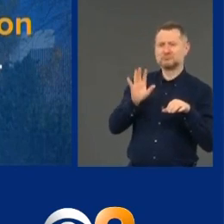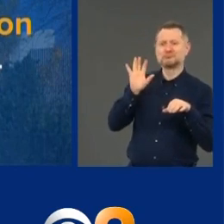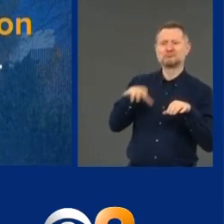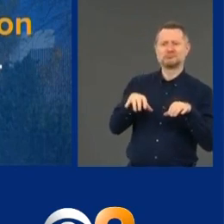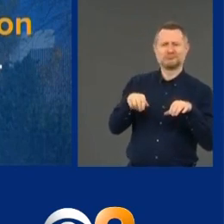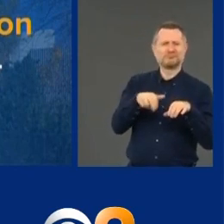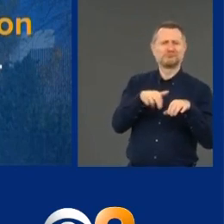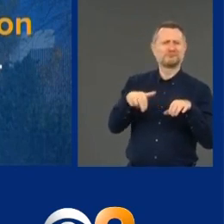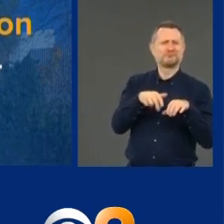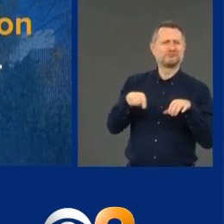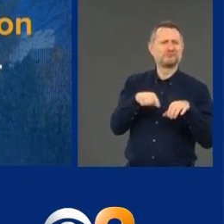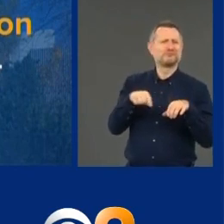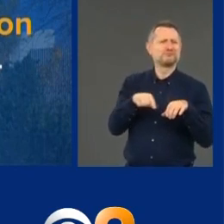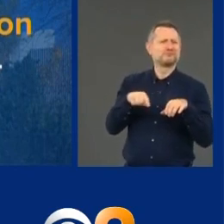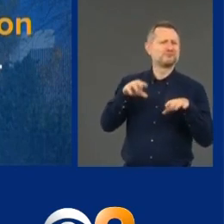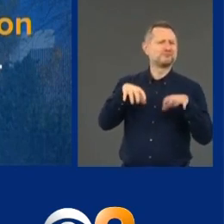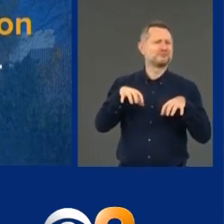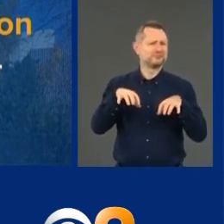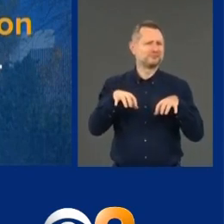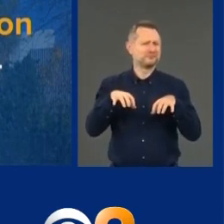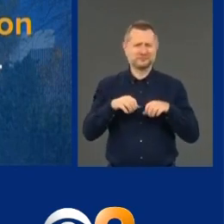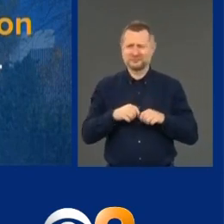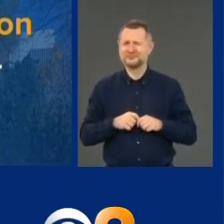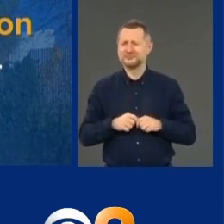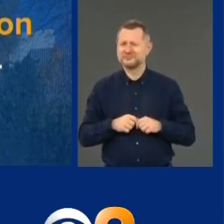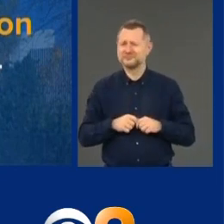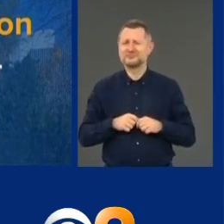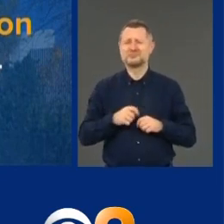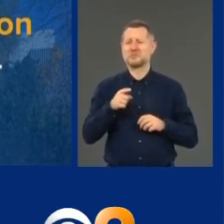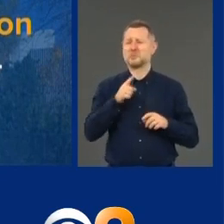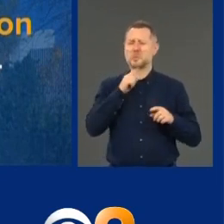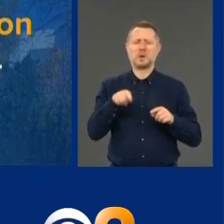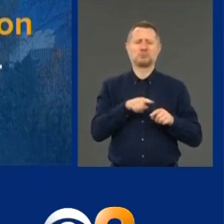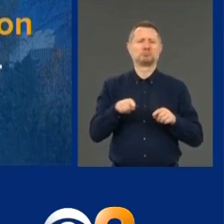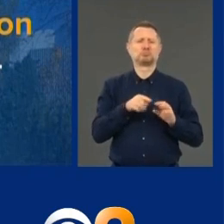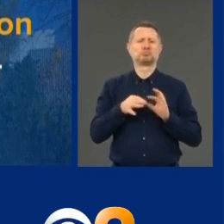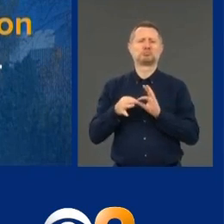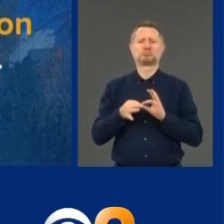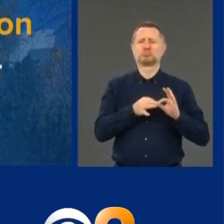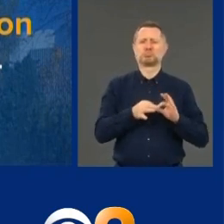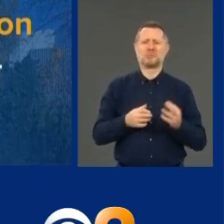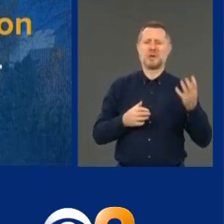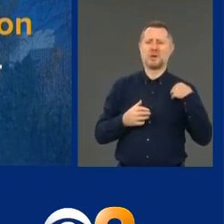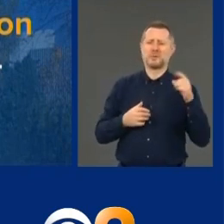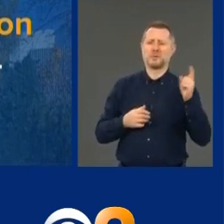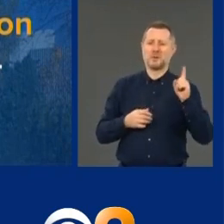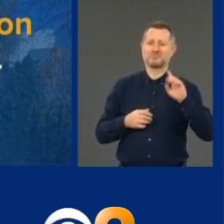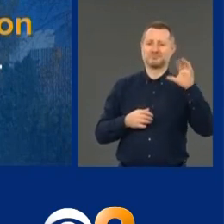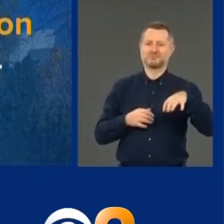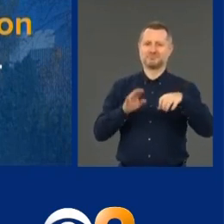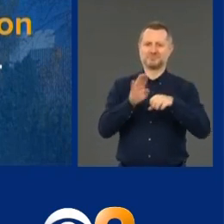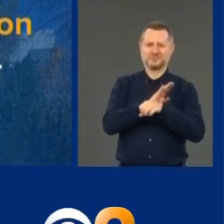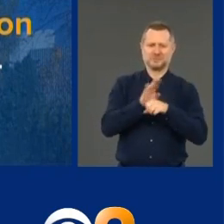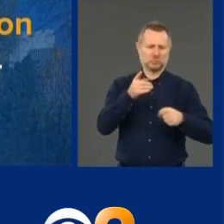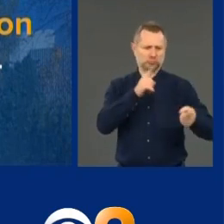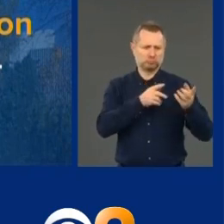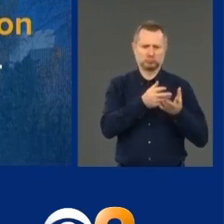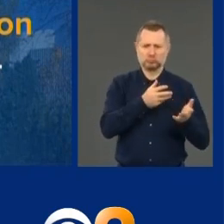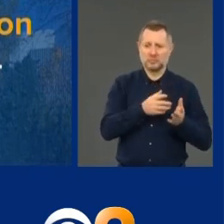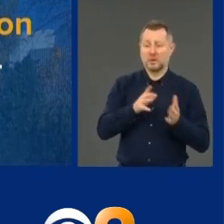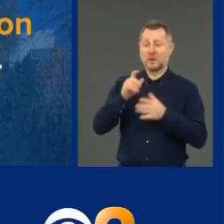state capitol. And the two worked together. The Capitol was the place for business, and the governor's residence was the